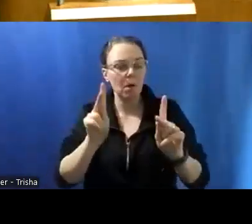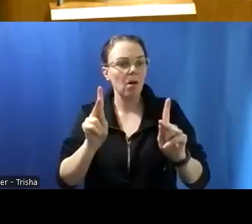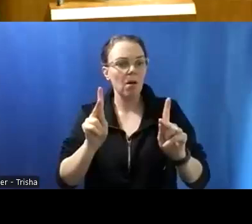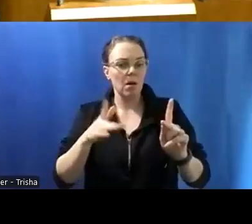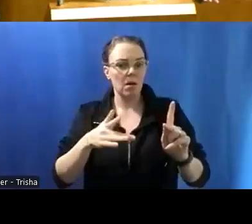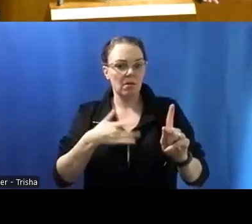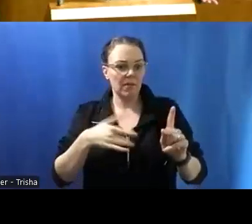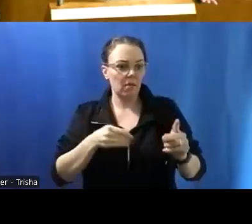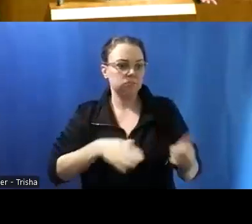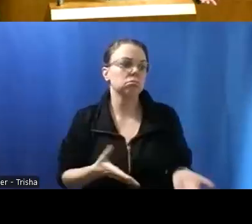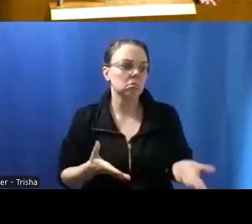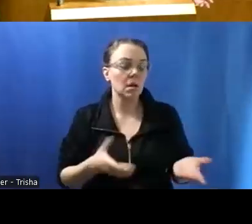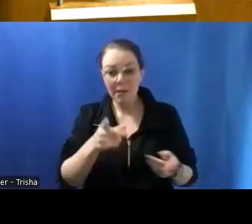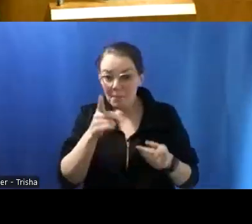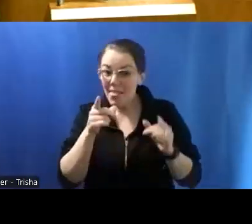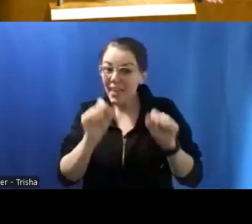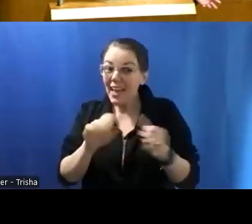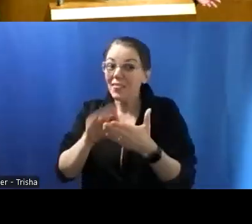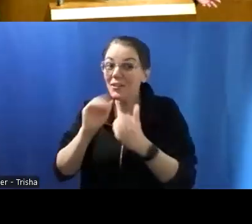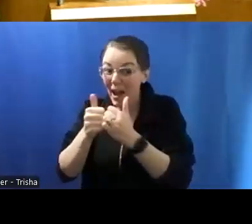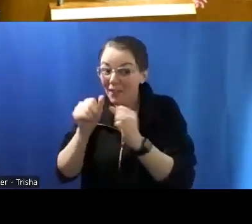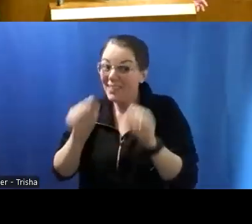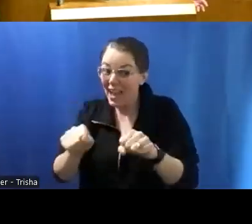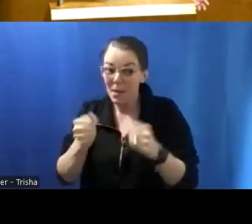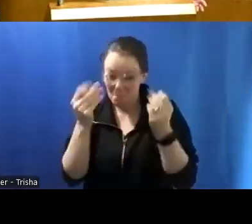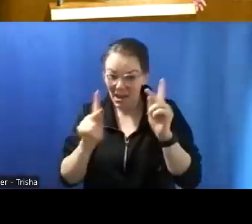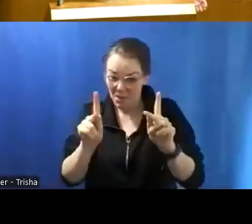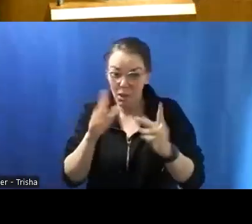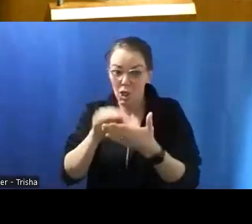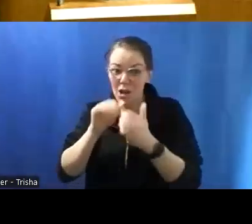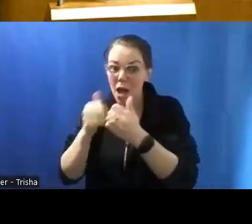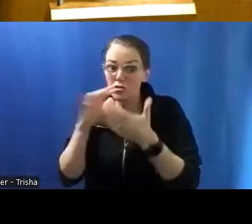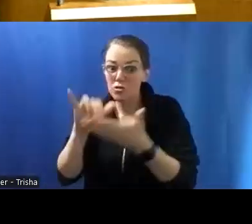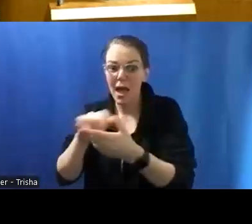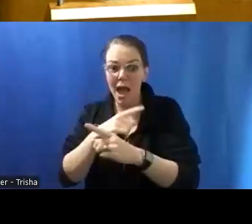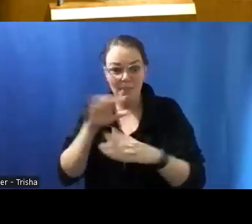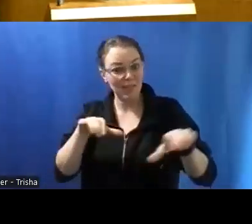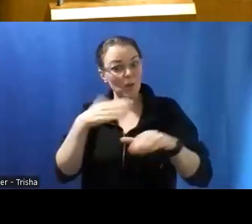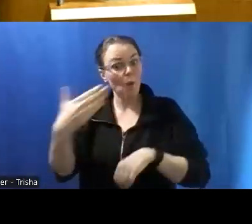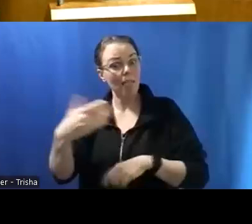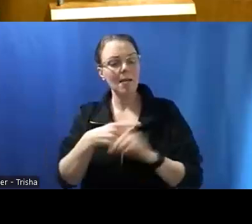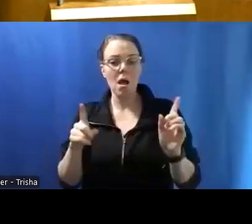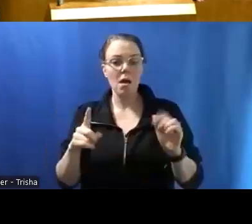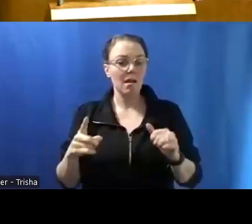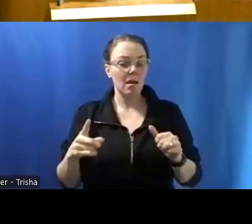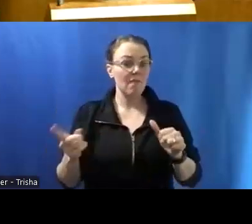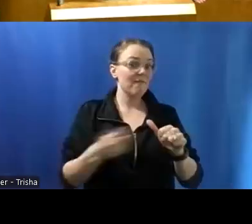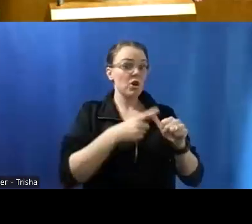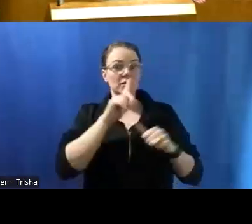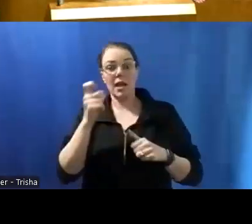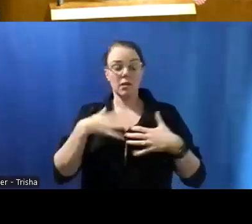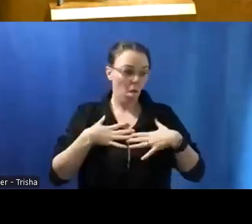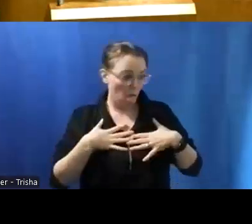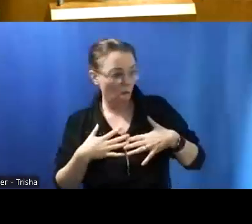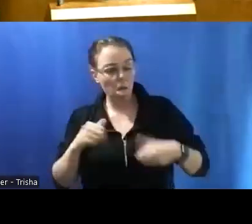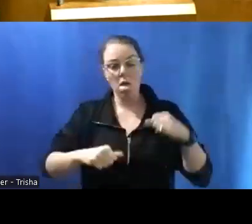things people can learn to do. Many people learn to do them, and they do them well. But initially, most people don't assume they can do them